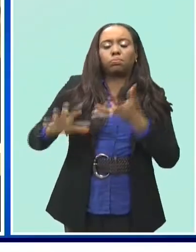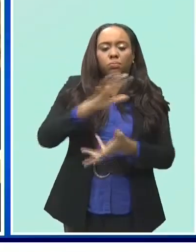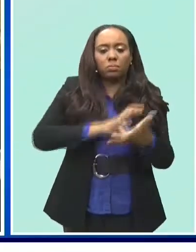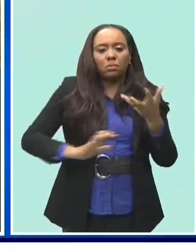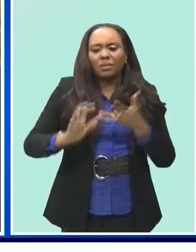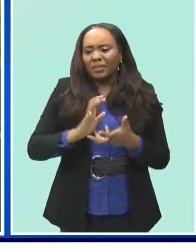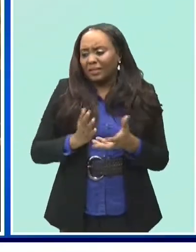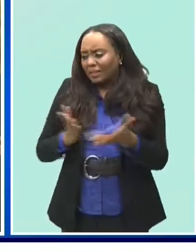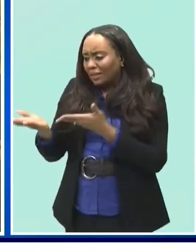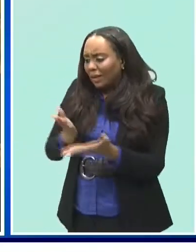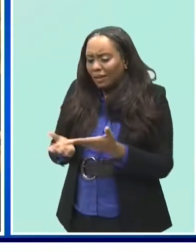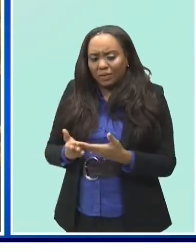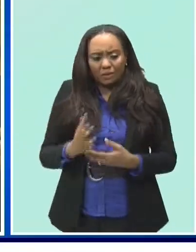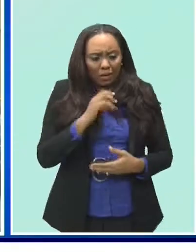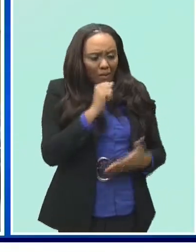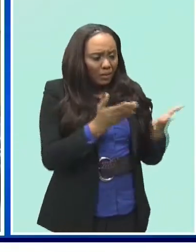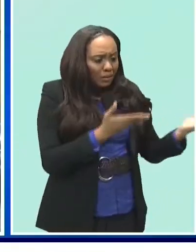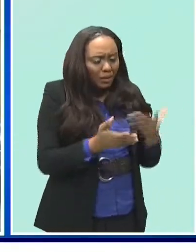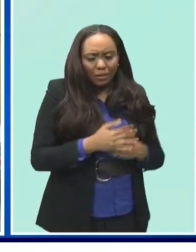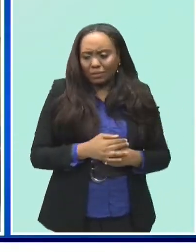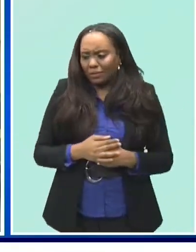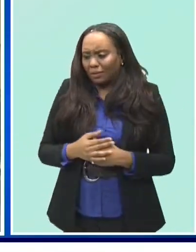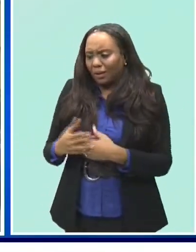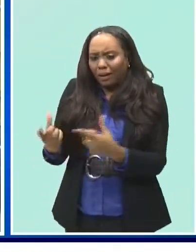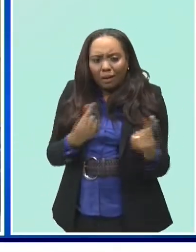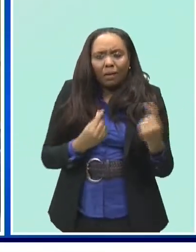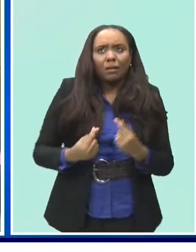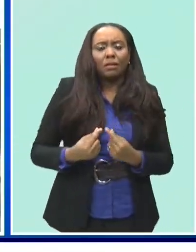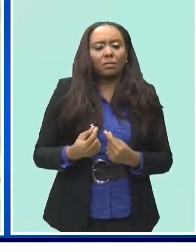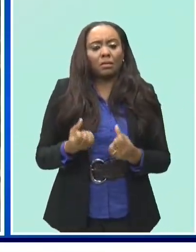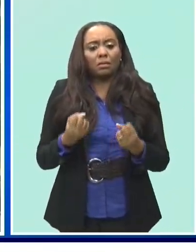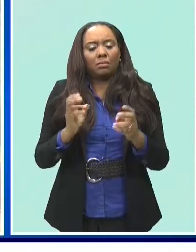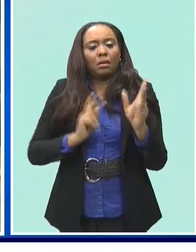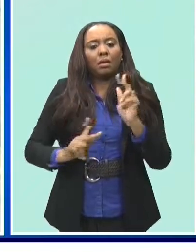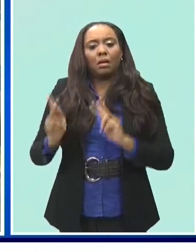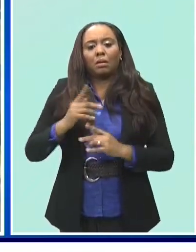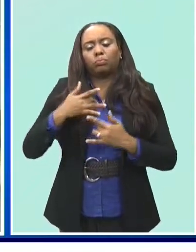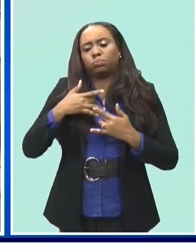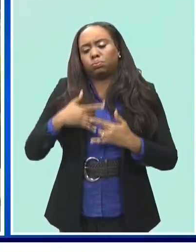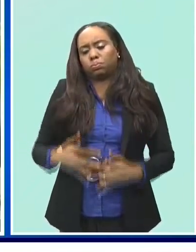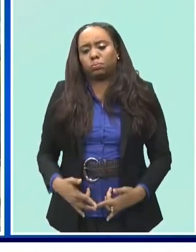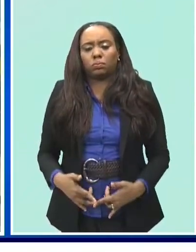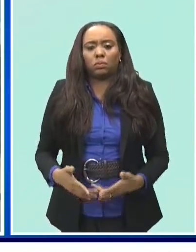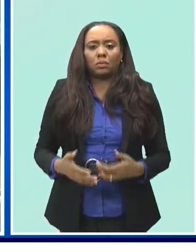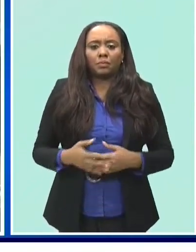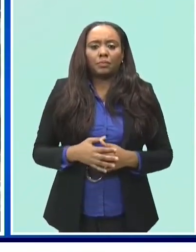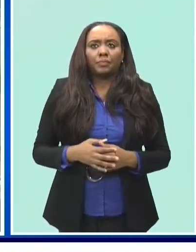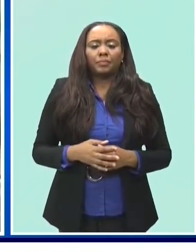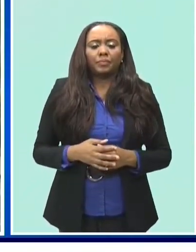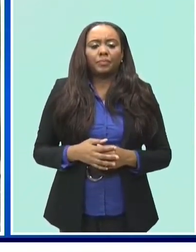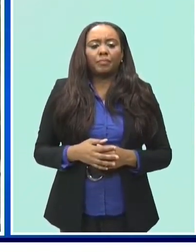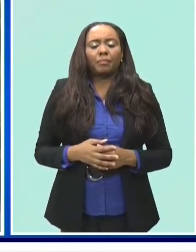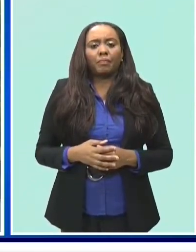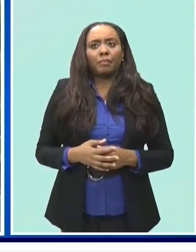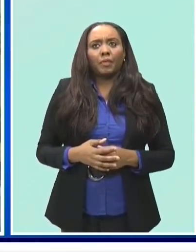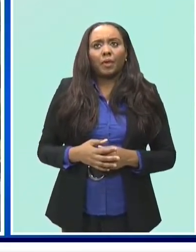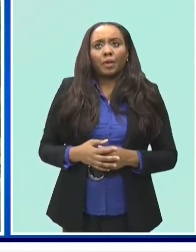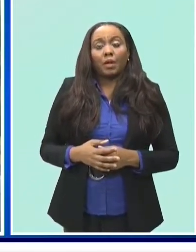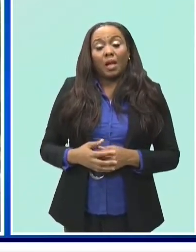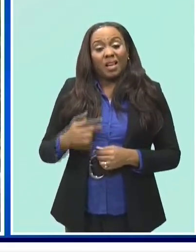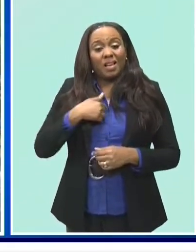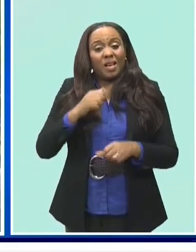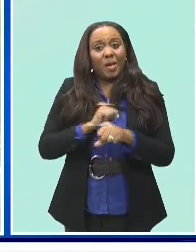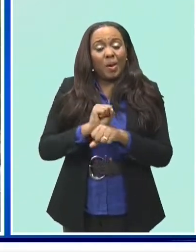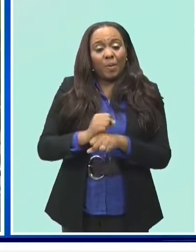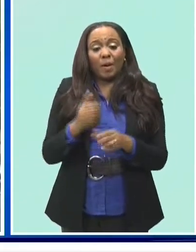know if to serve. We don't know what to do. Many patrons were left disappointed by the closure. We work pretty close, so usually this is the place to come